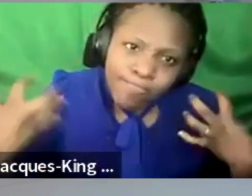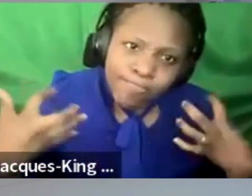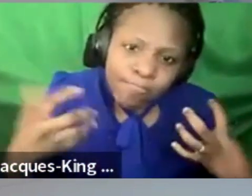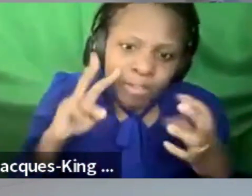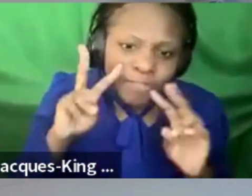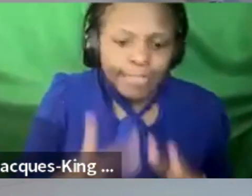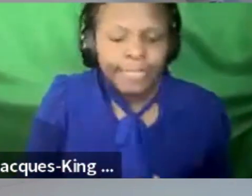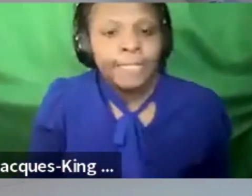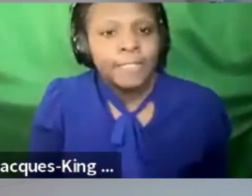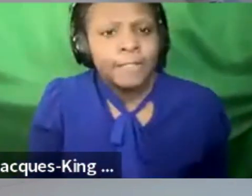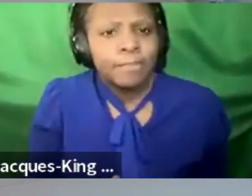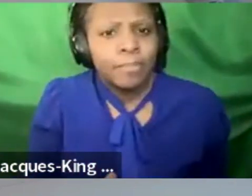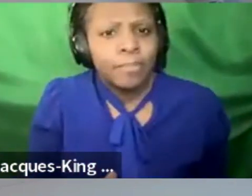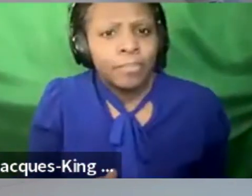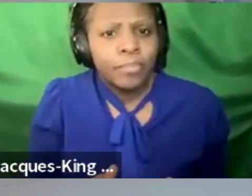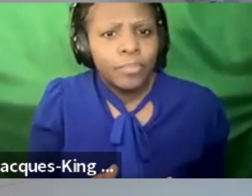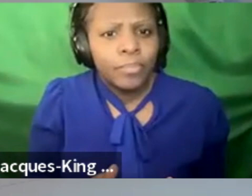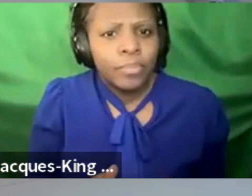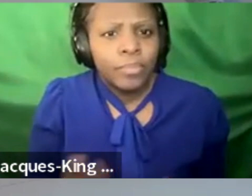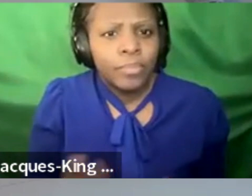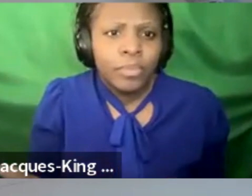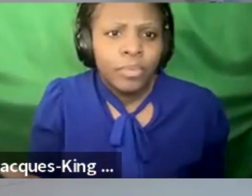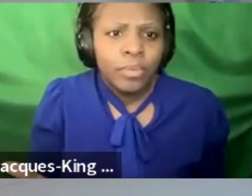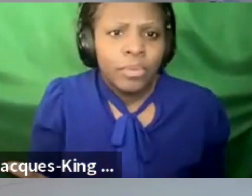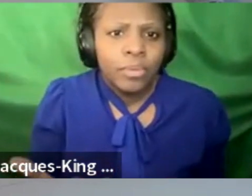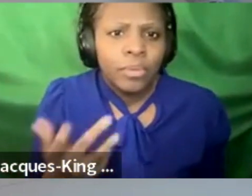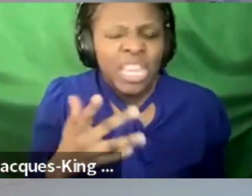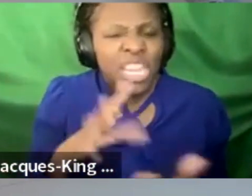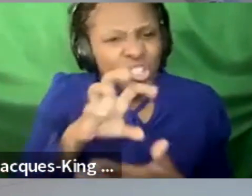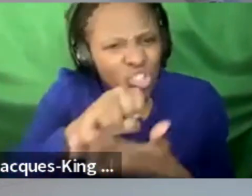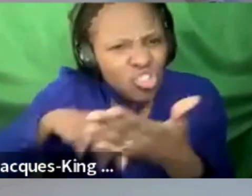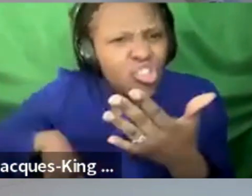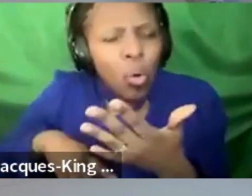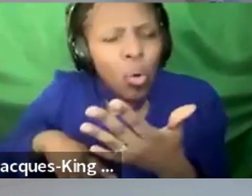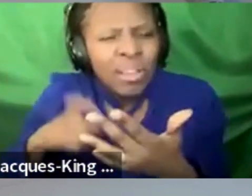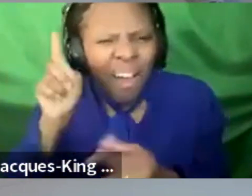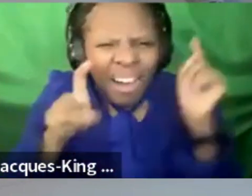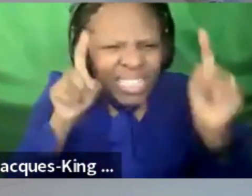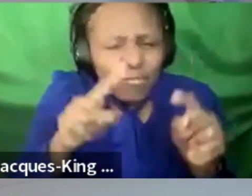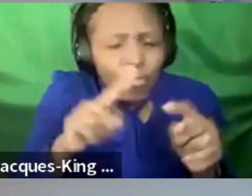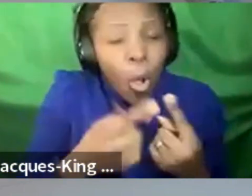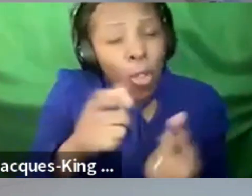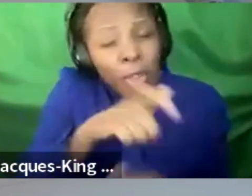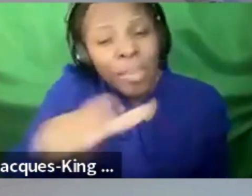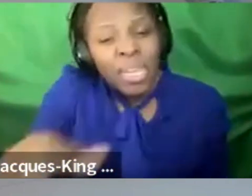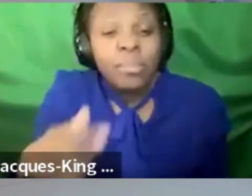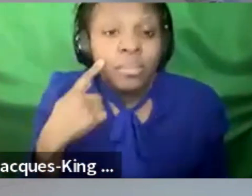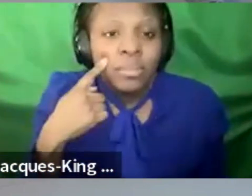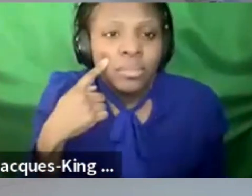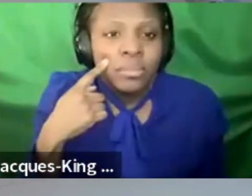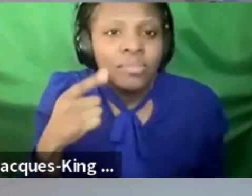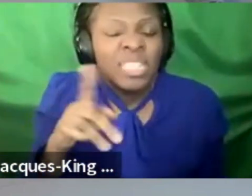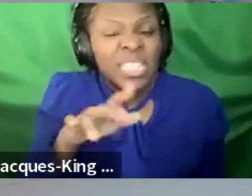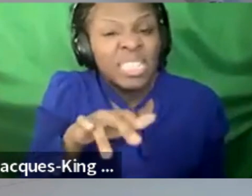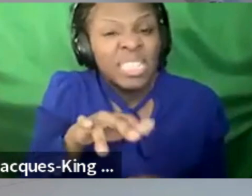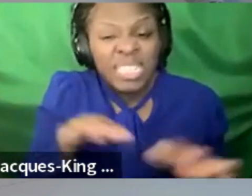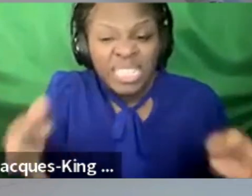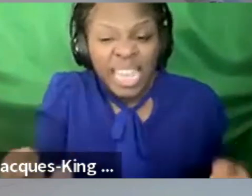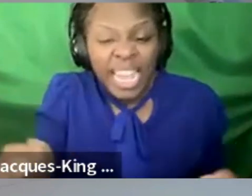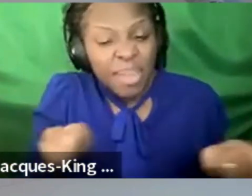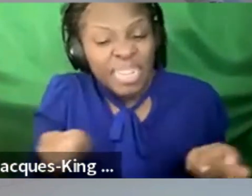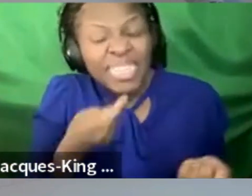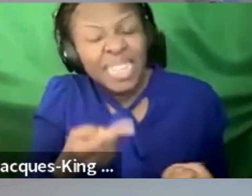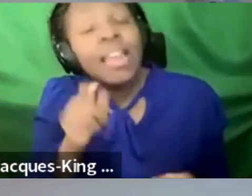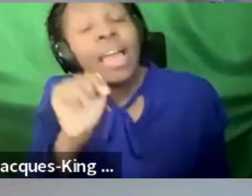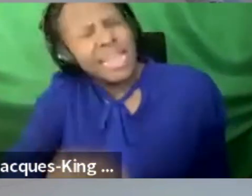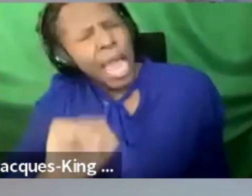see it. Like, why does, of course, you know, stolen ideas from other people. I'm sure the stage manager went, maybe they should say this. And, oh, okay,